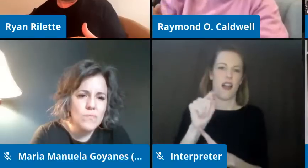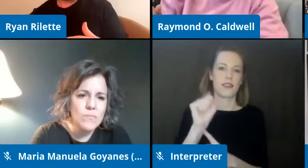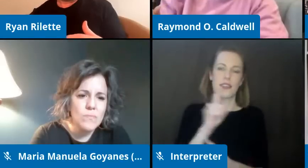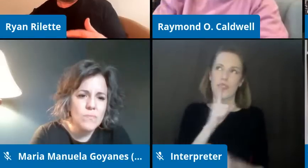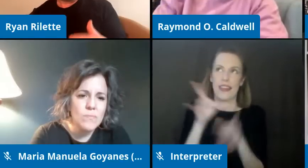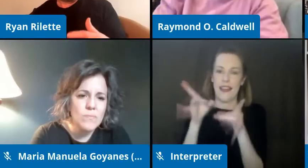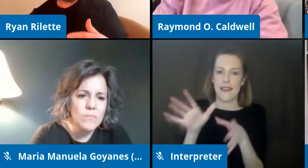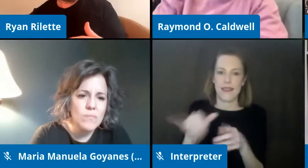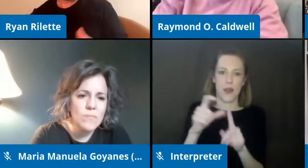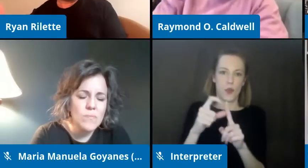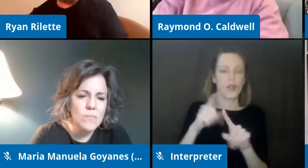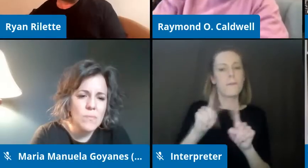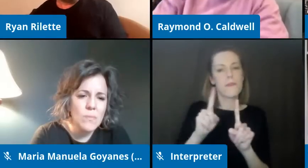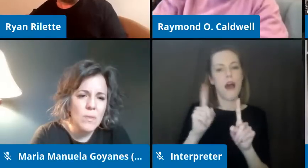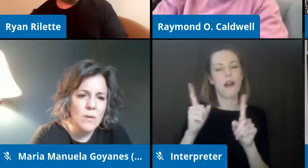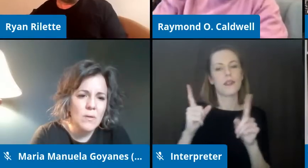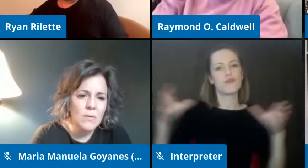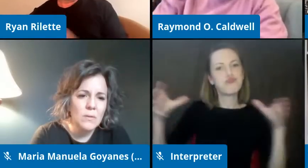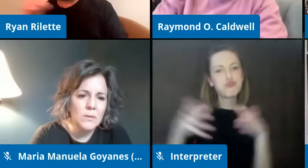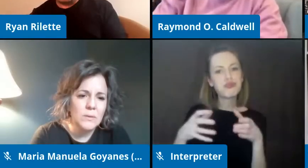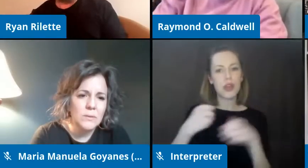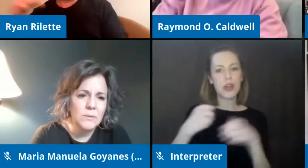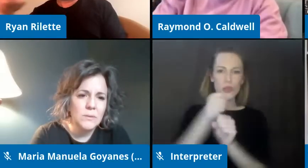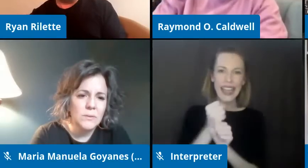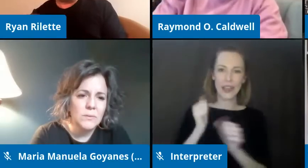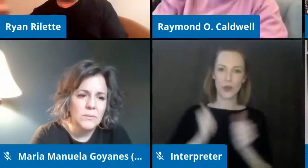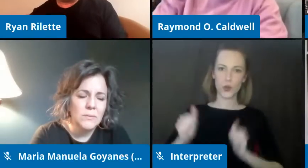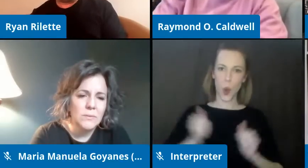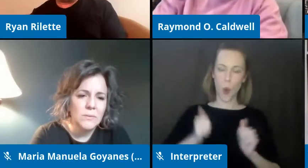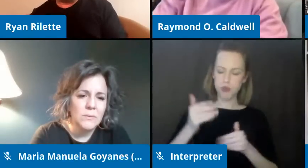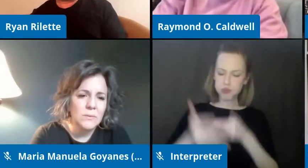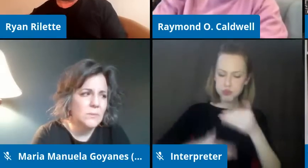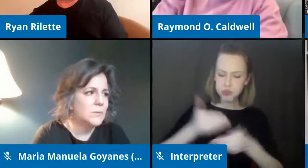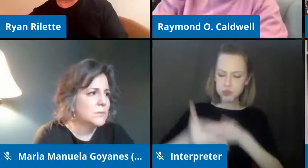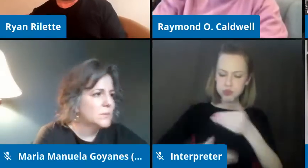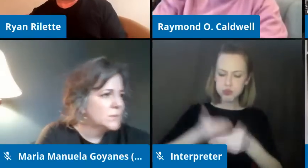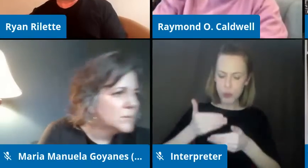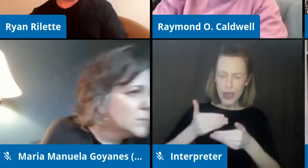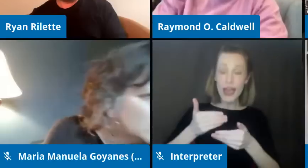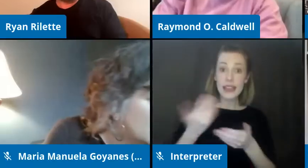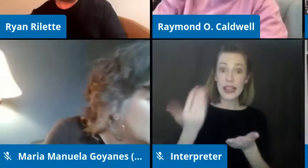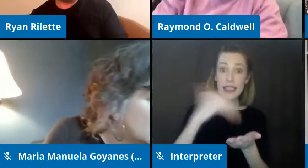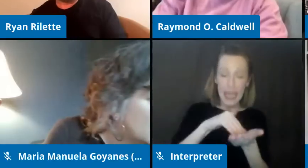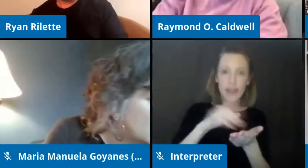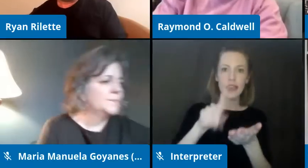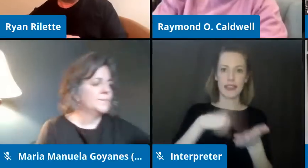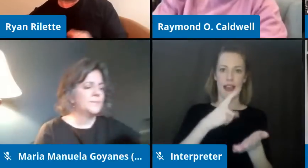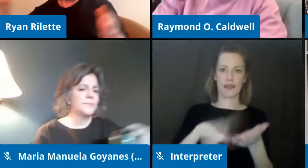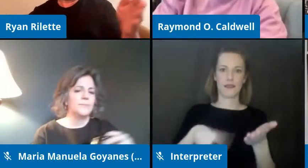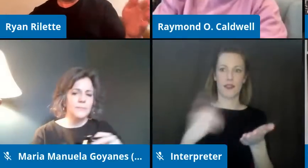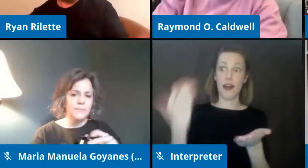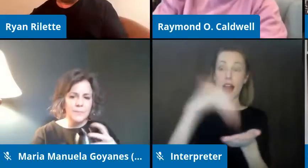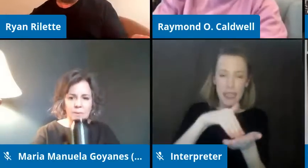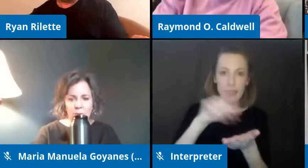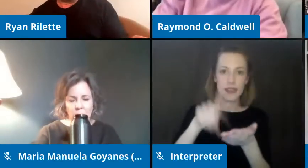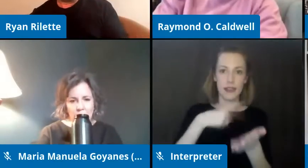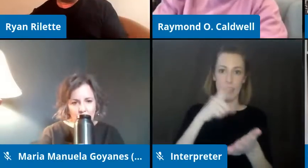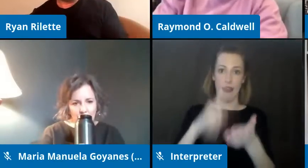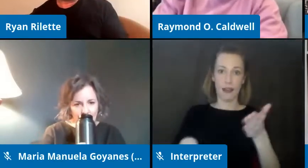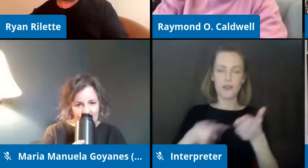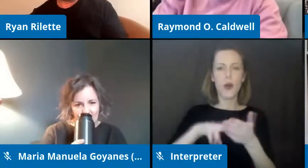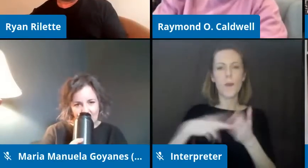then if we have to cancel them, we're constantly expending money where we don't have to. If we knew